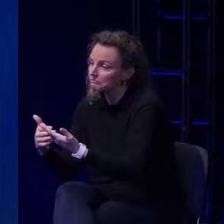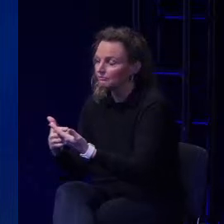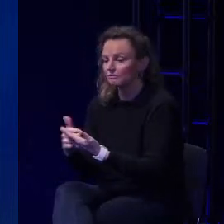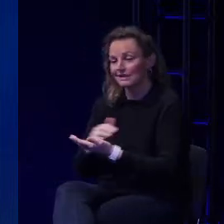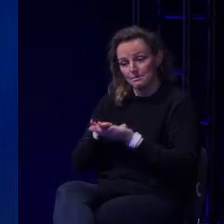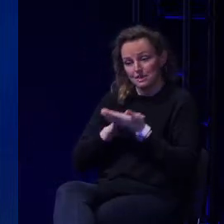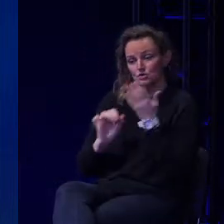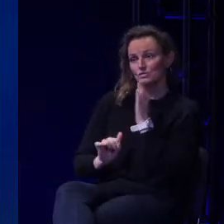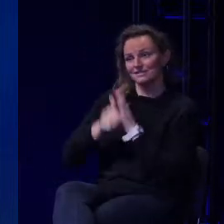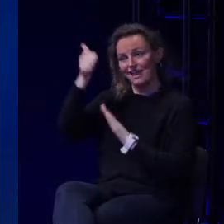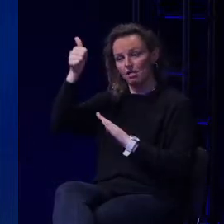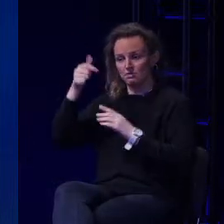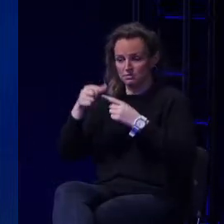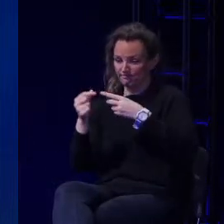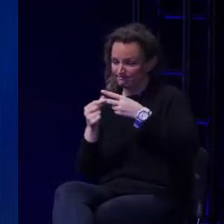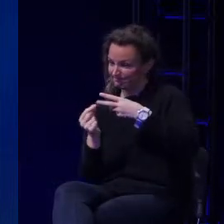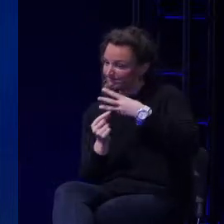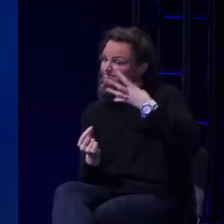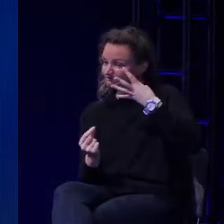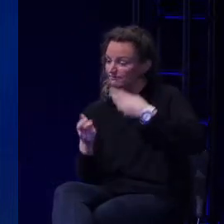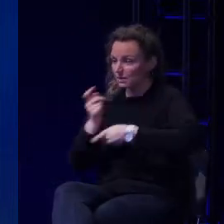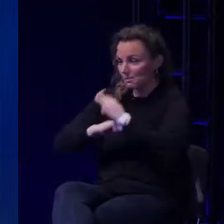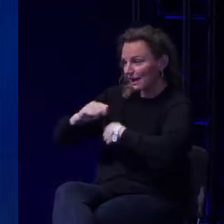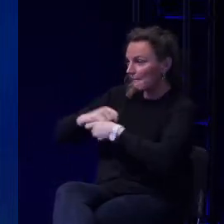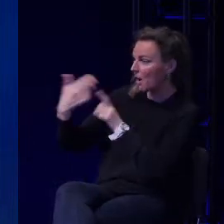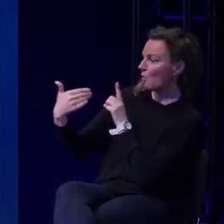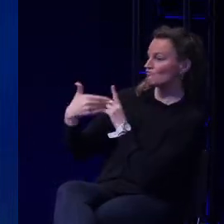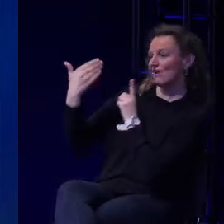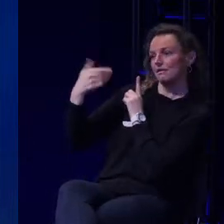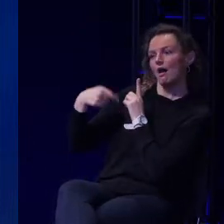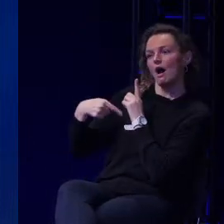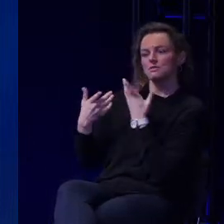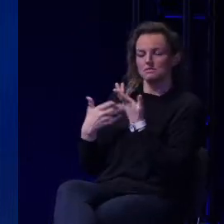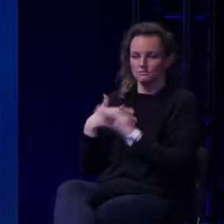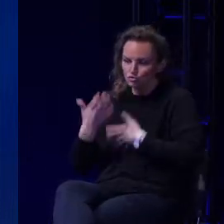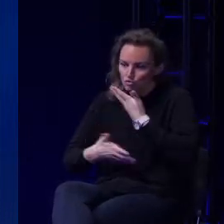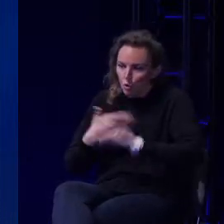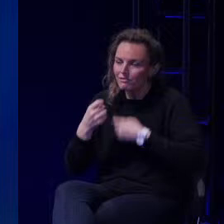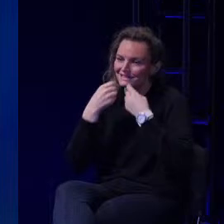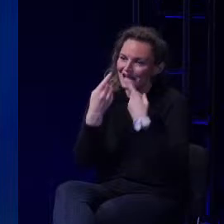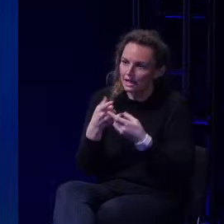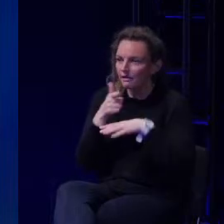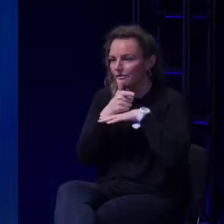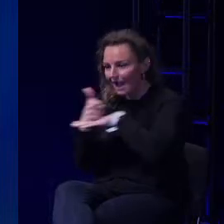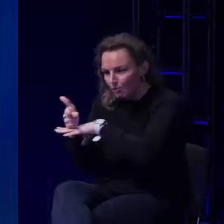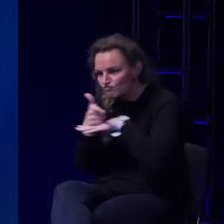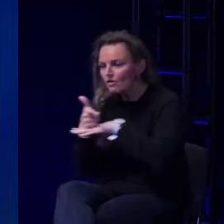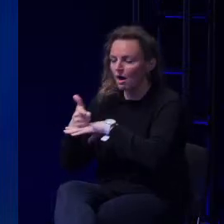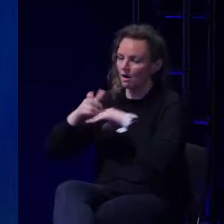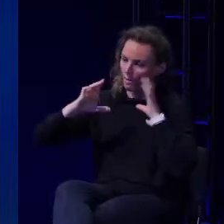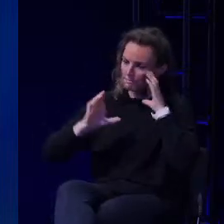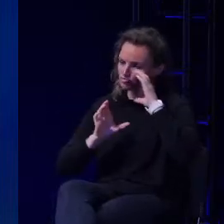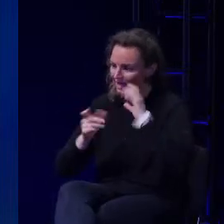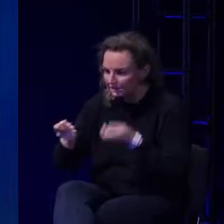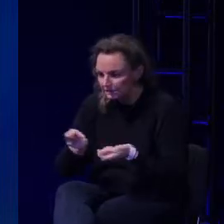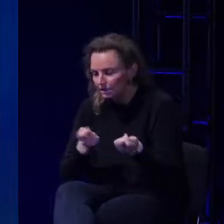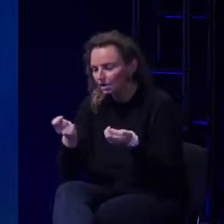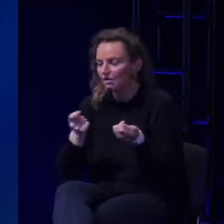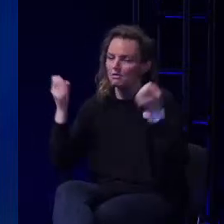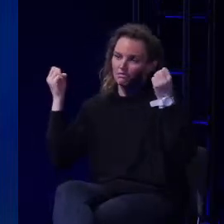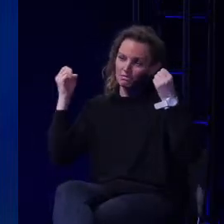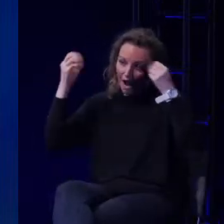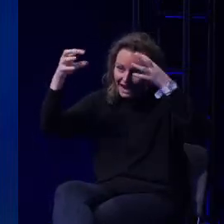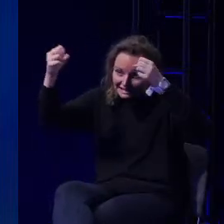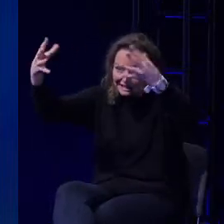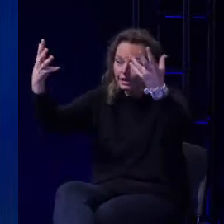includes lighting and camera operating, storytelling, getting to the heart of it, doing something that's